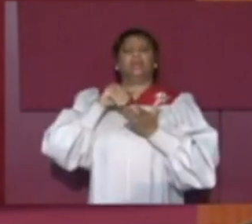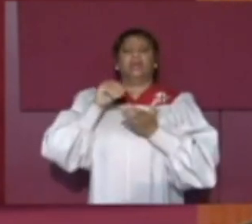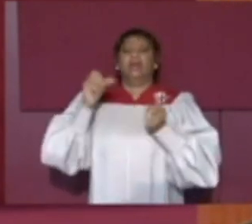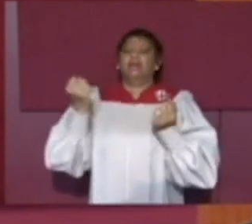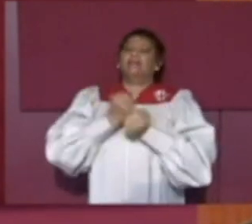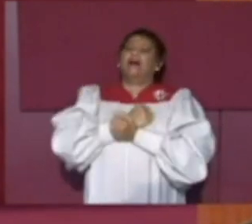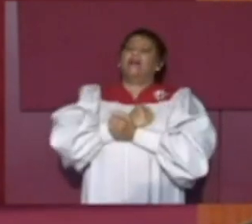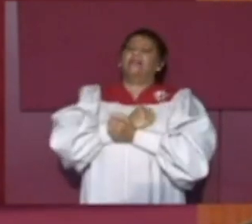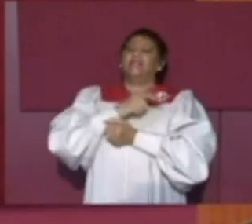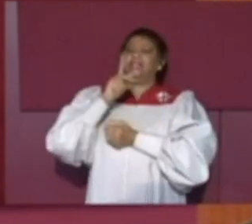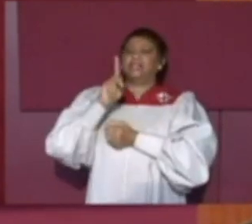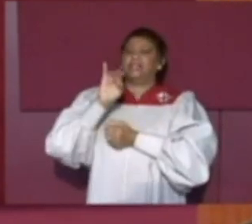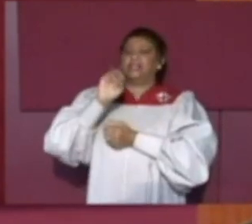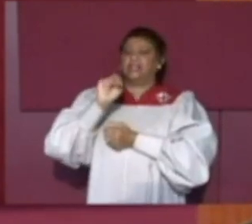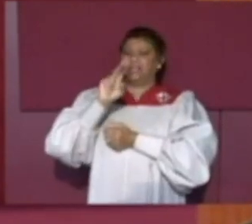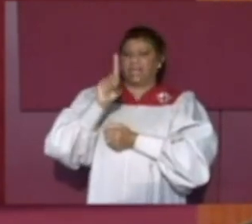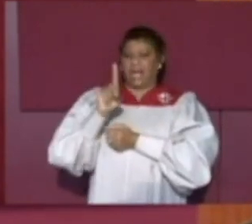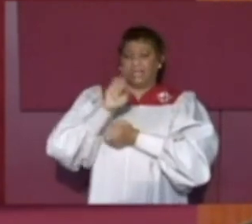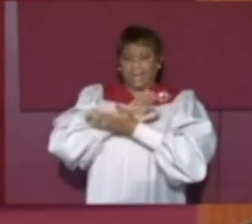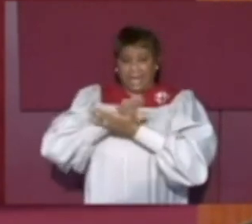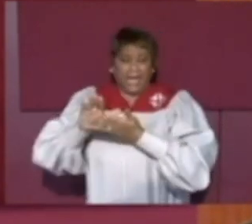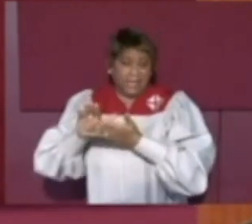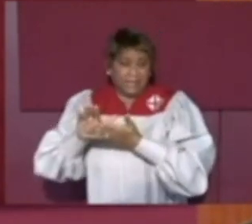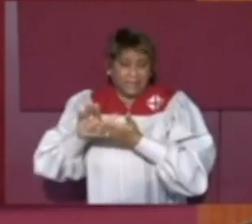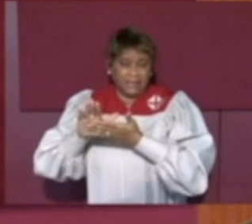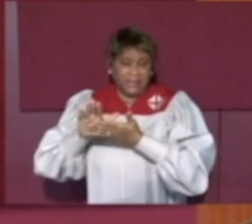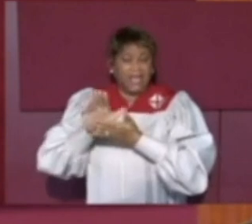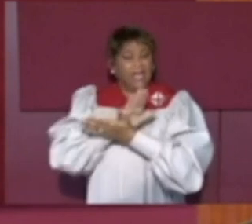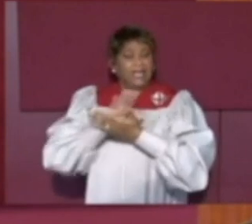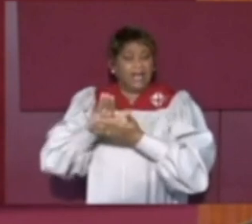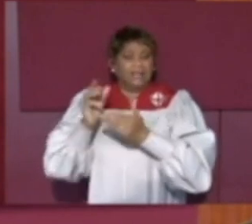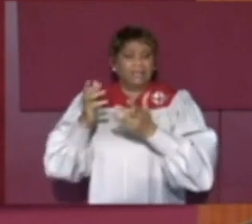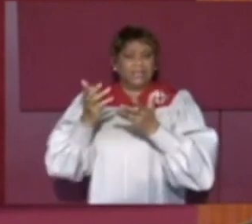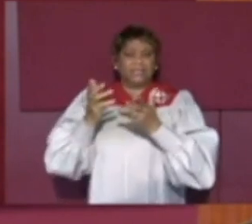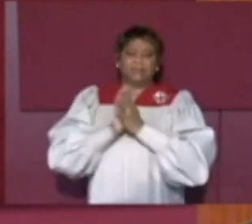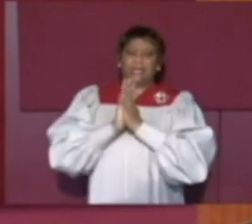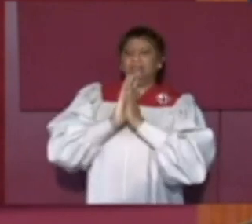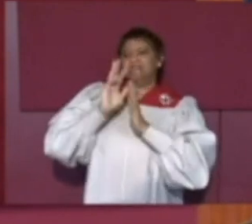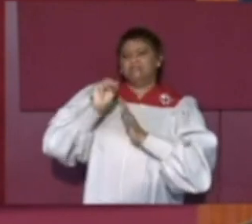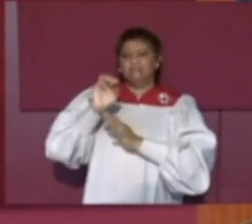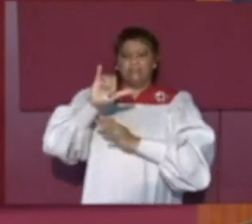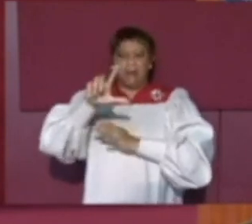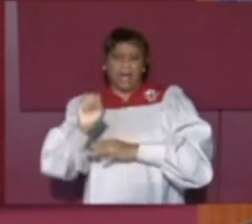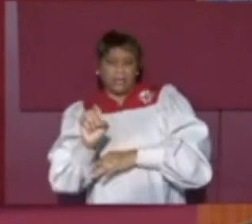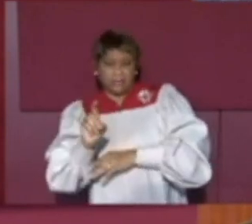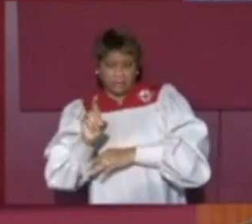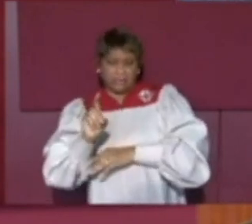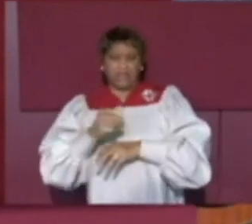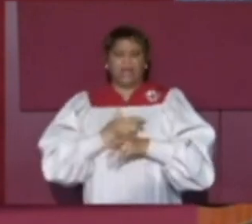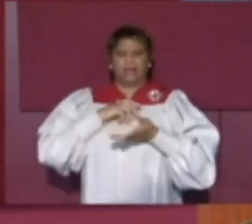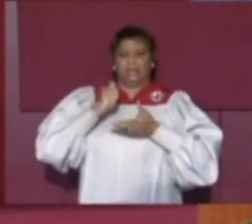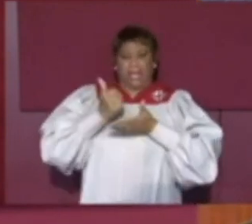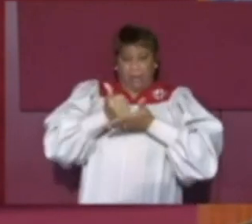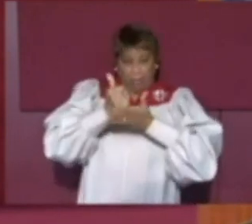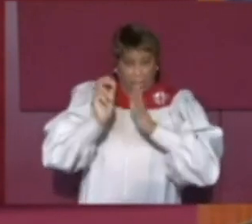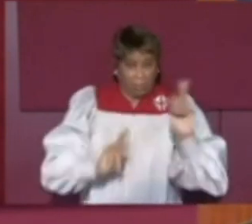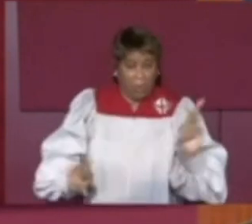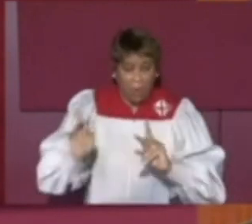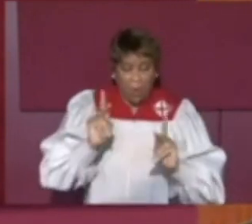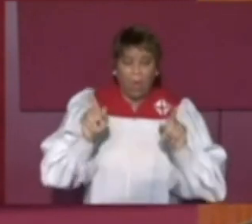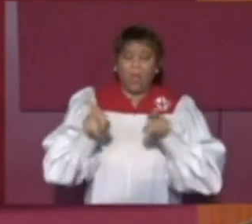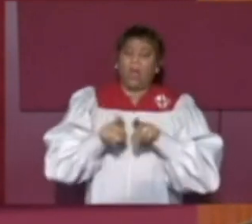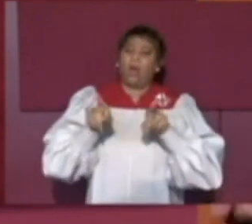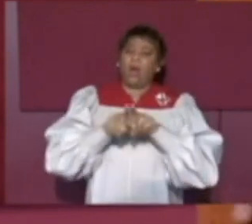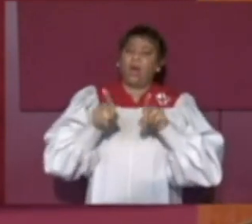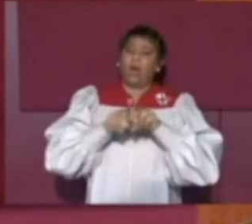kind. Love is kind. And we said to be kind means to be mild, it means to be helpful, and it means